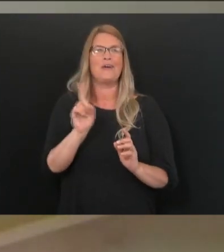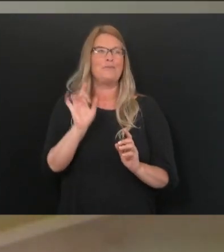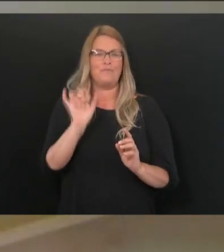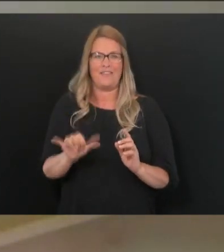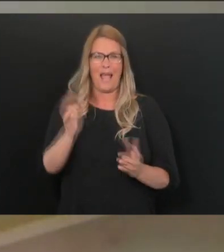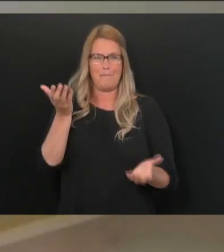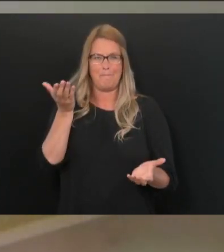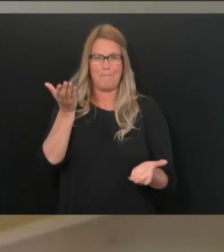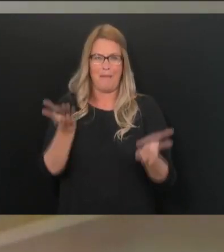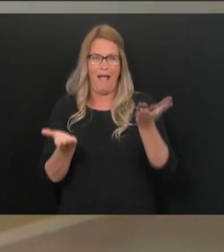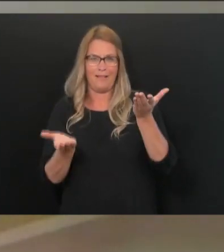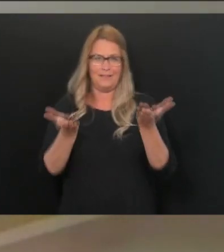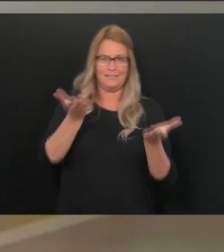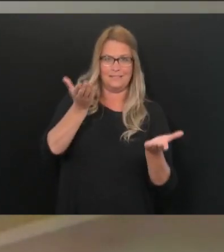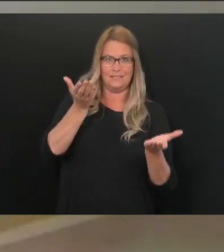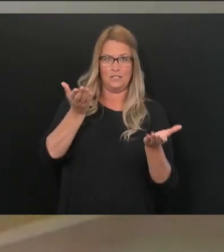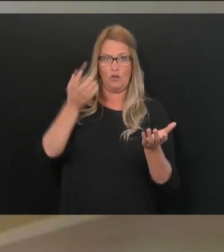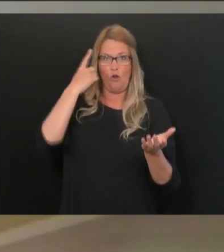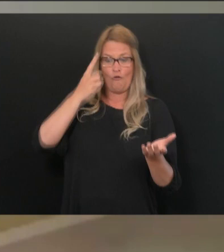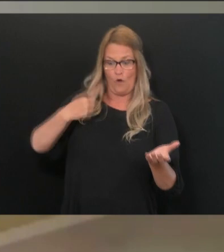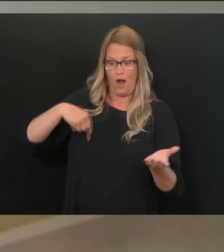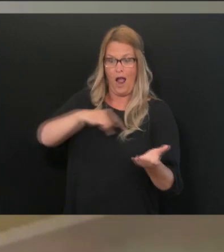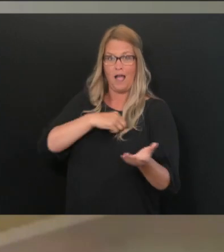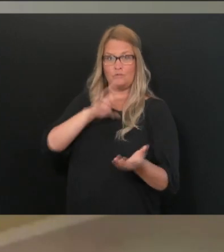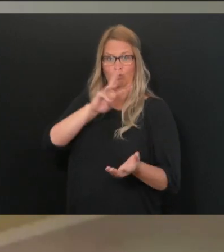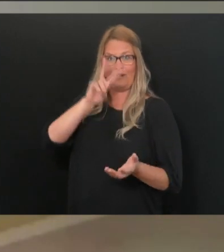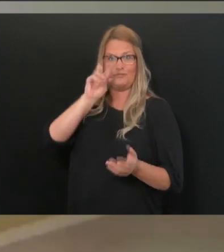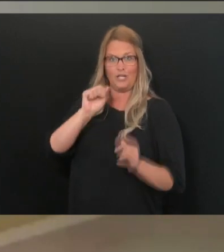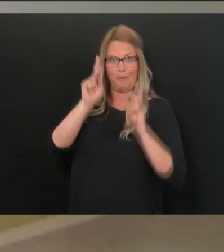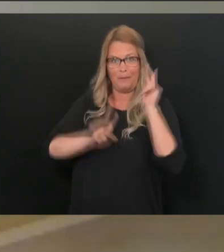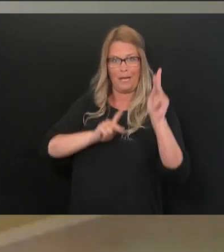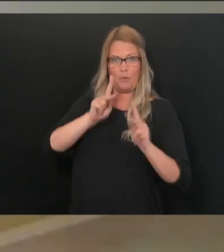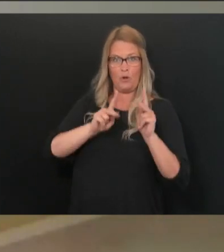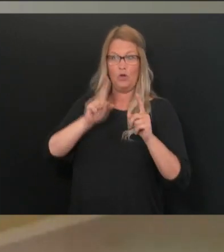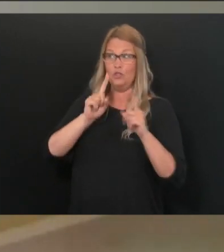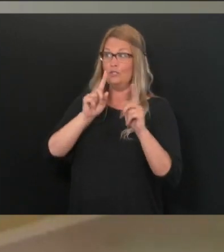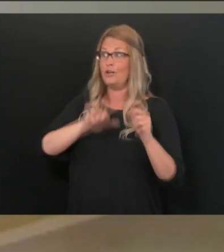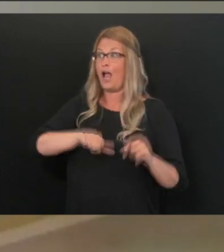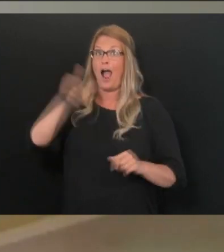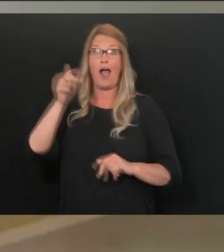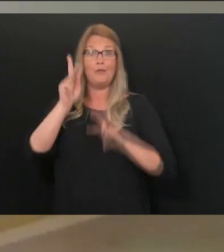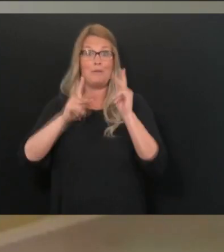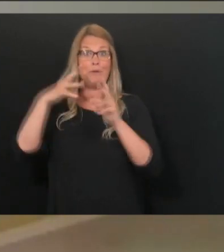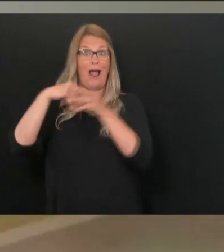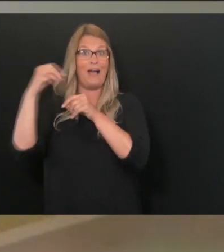trying to protect our population with things that may be attractive to people from elsewhere?